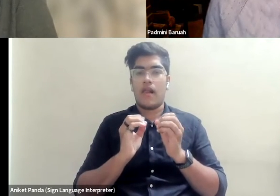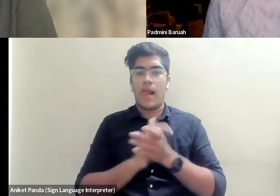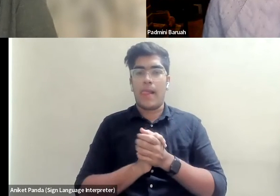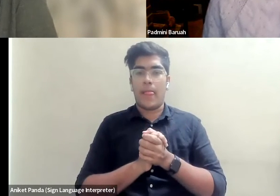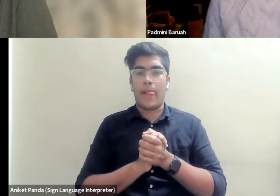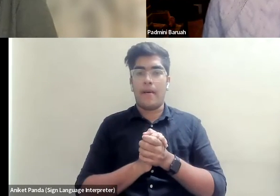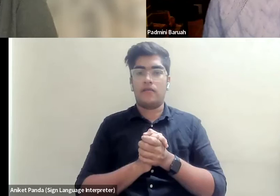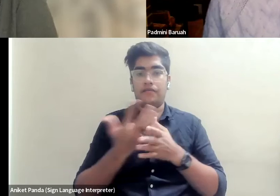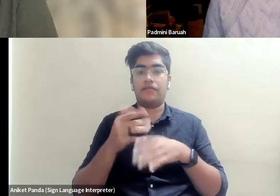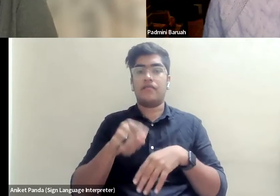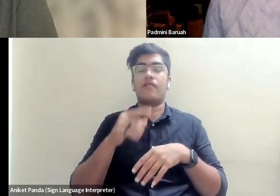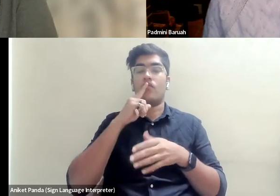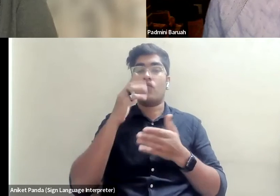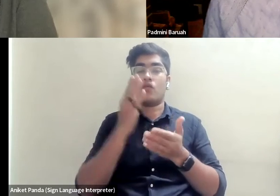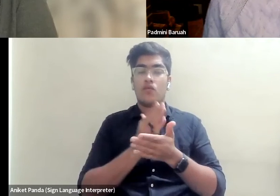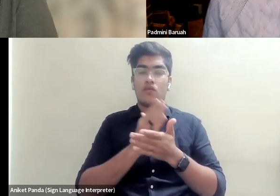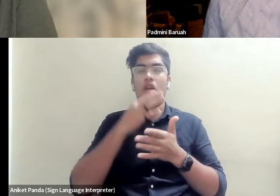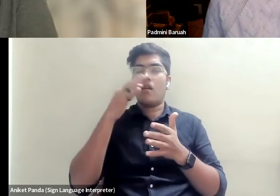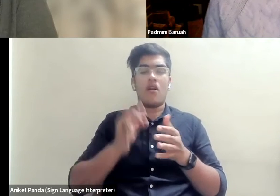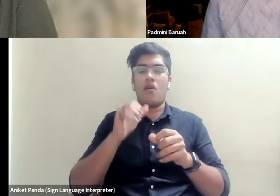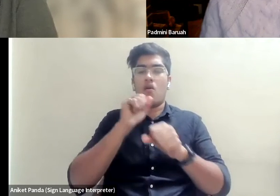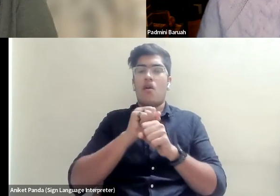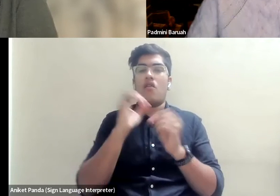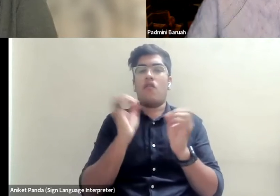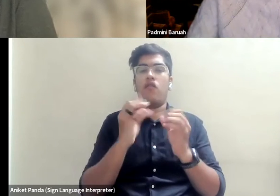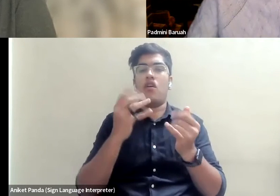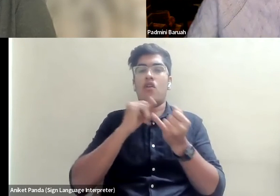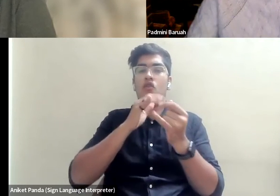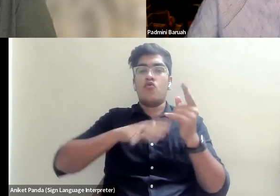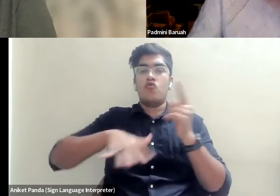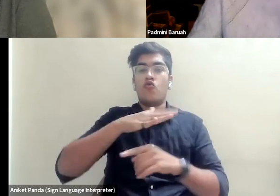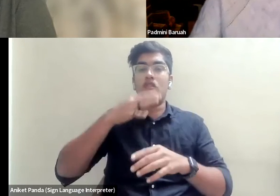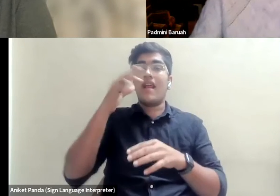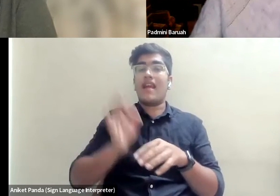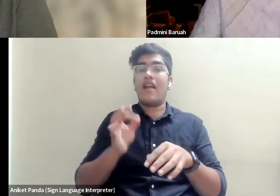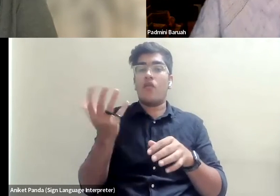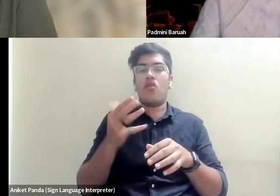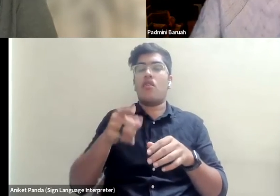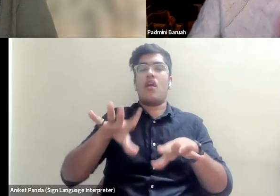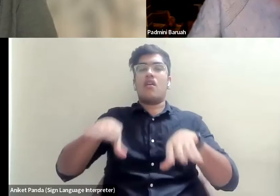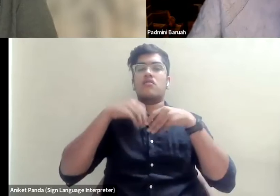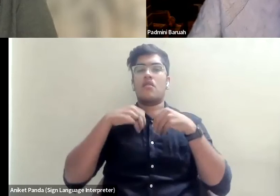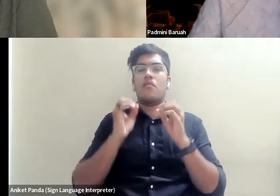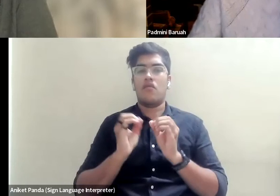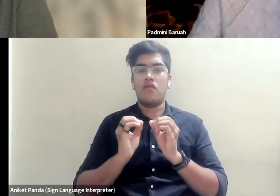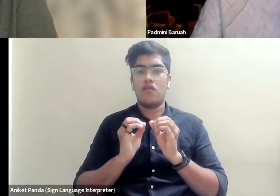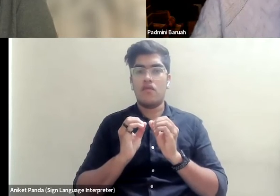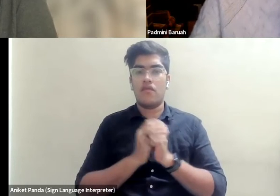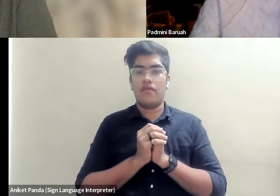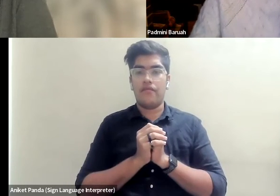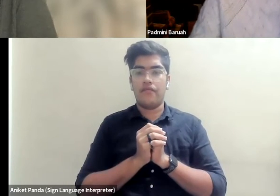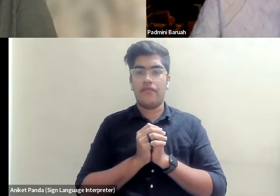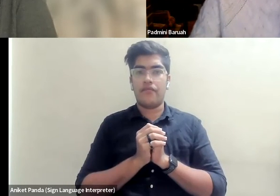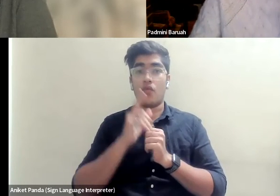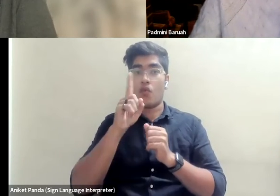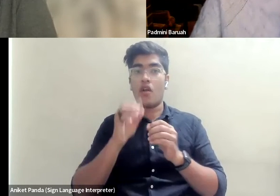deliberately not in touch with people's social realities. Another astounding example that comes to mind